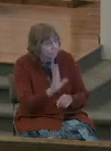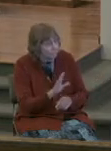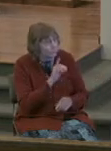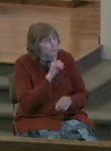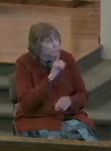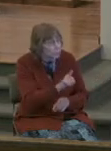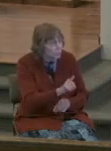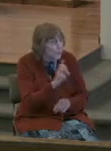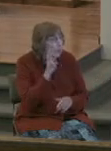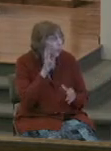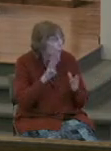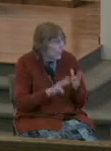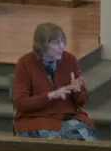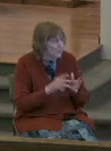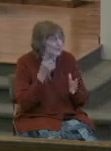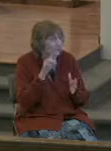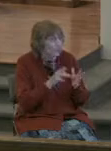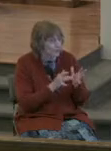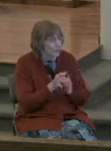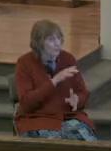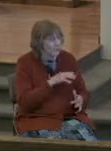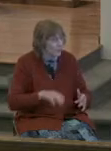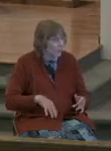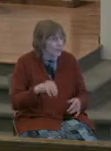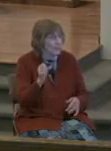me witnesses for Jesus Christ,